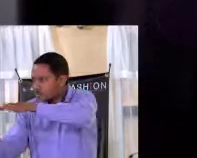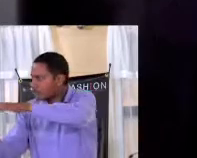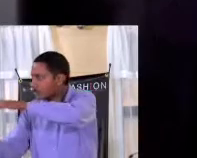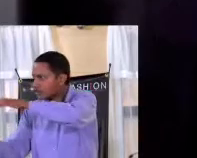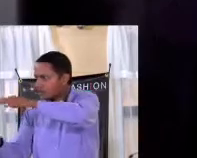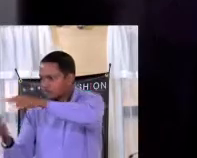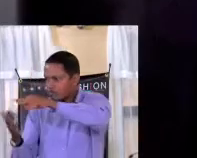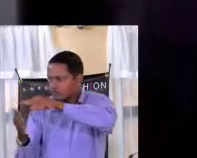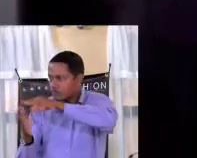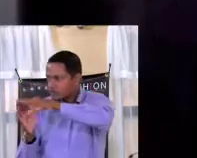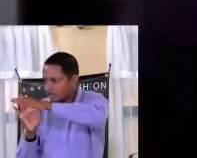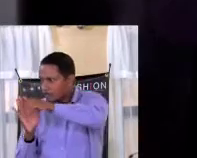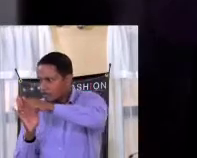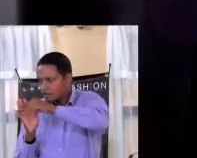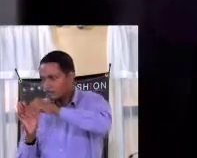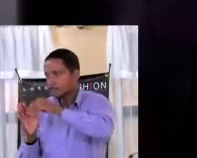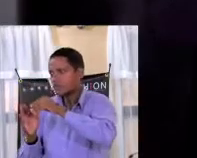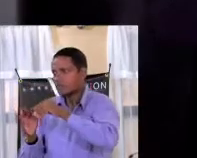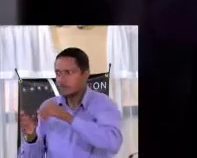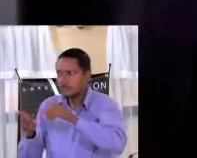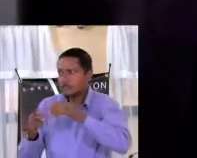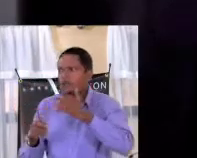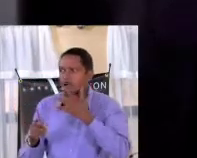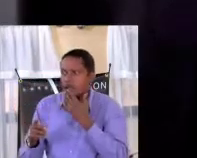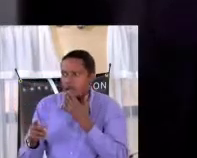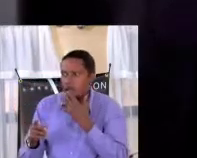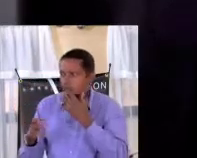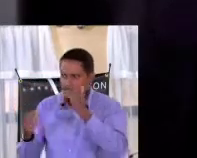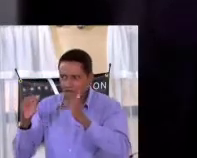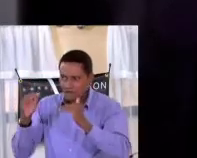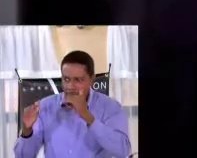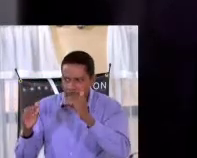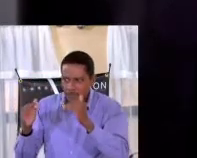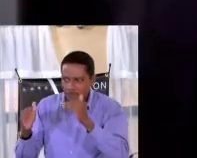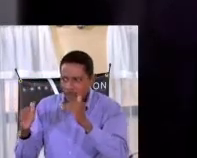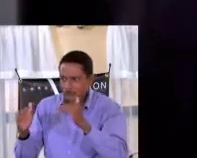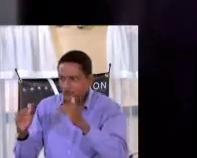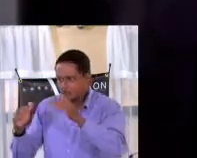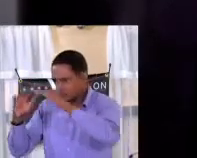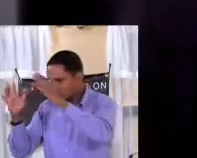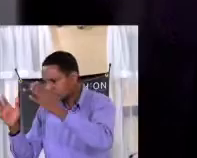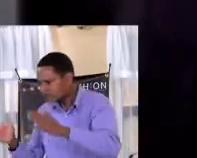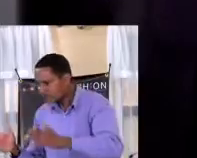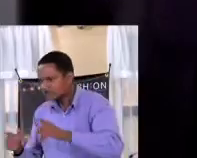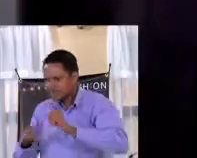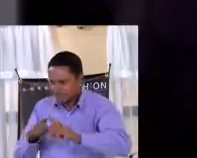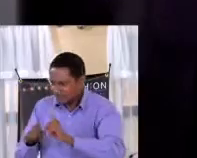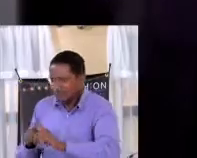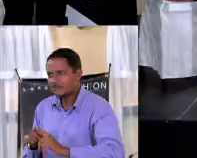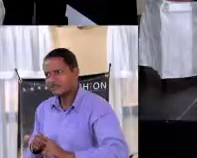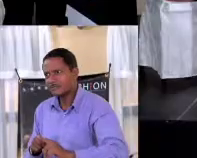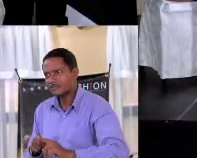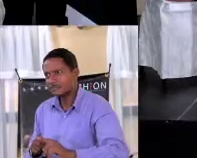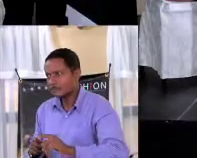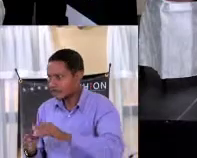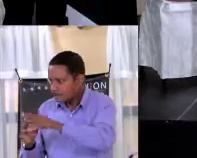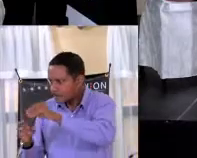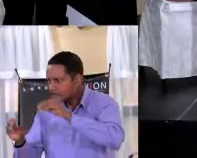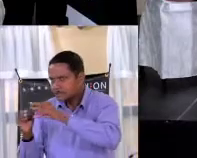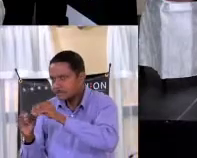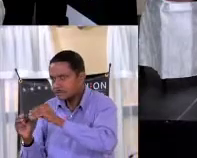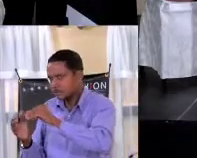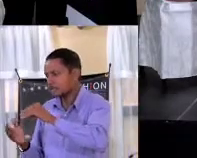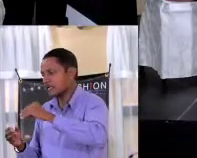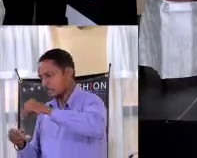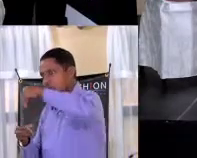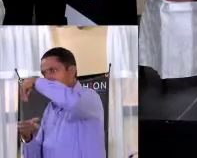it by the color, the balance, the proportion, the silhouettes, and design.